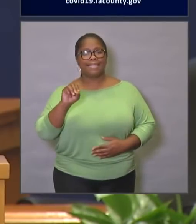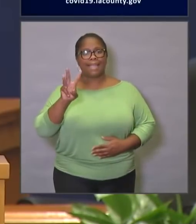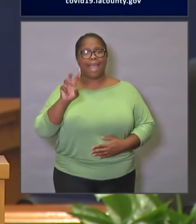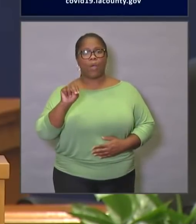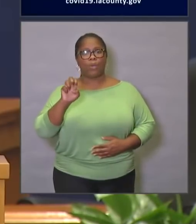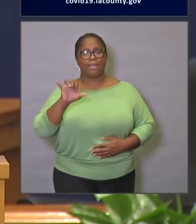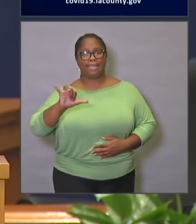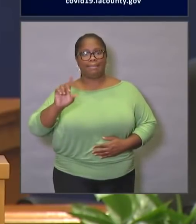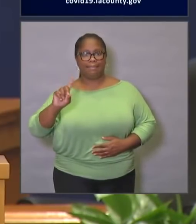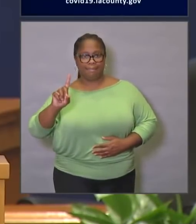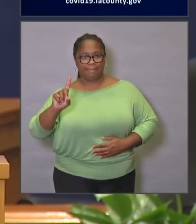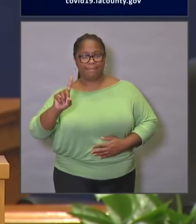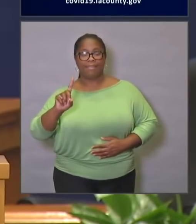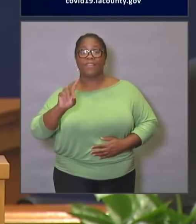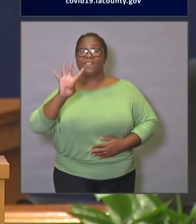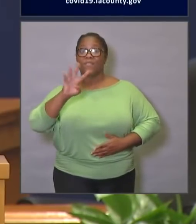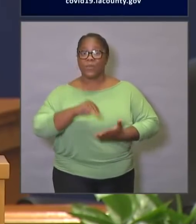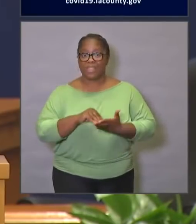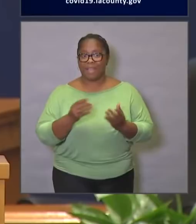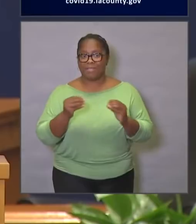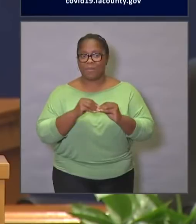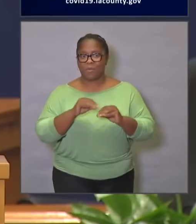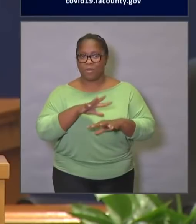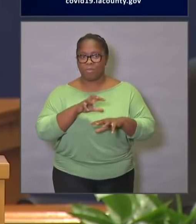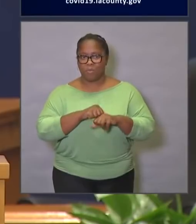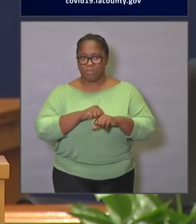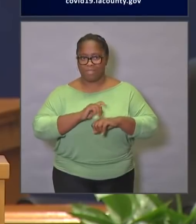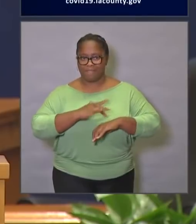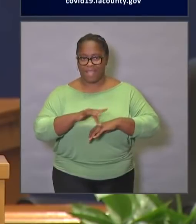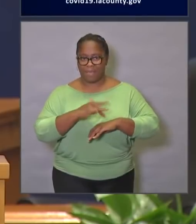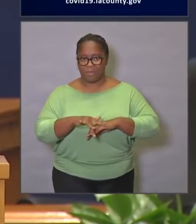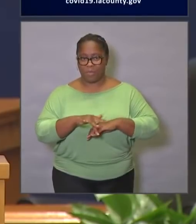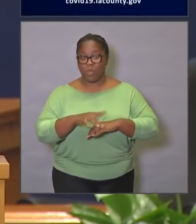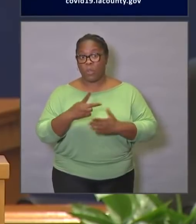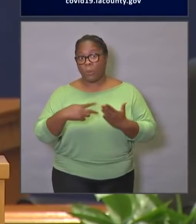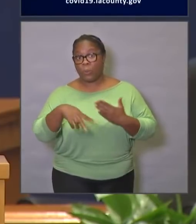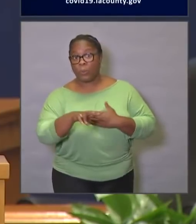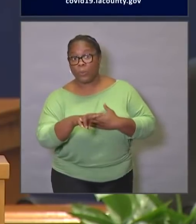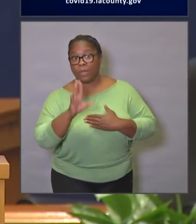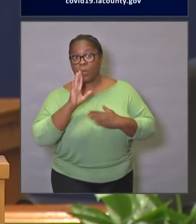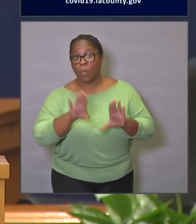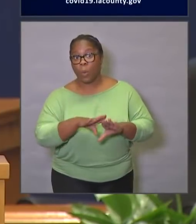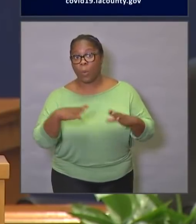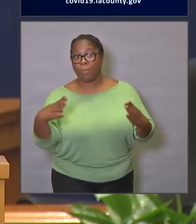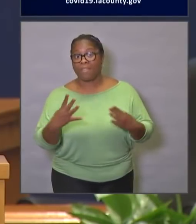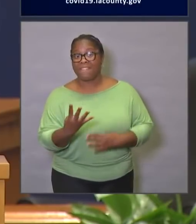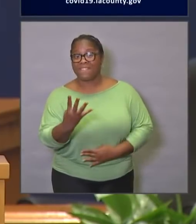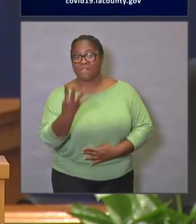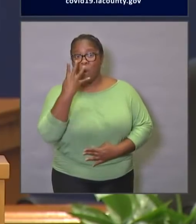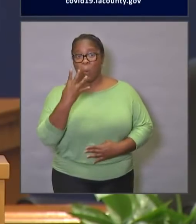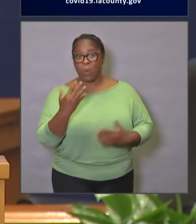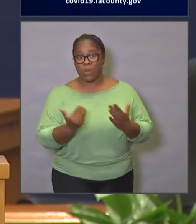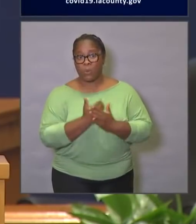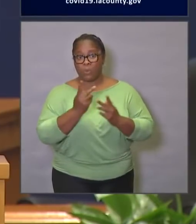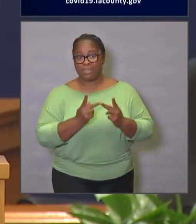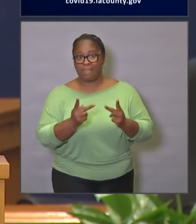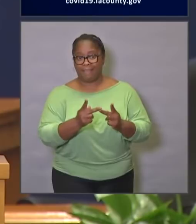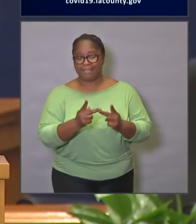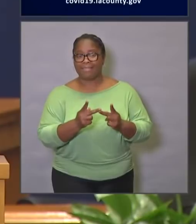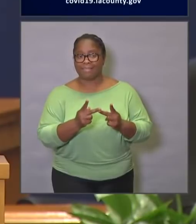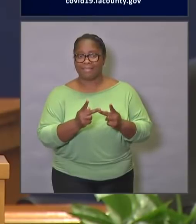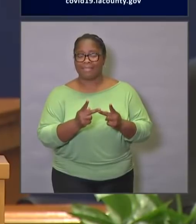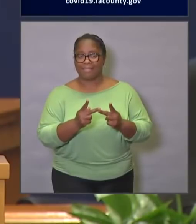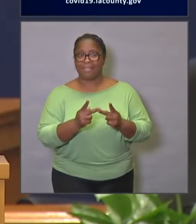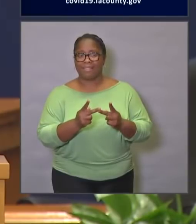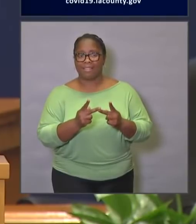will add an additional 4,000 slots per week. The following week, we are planning to launch 4 additional sites. This will